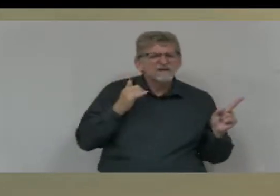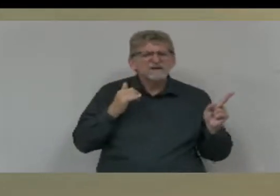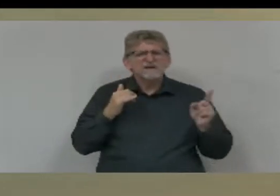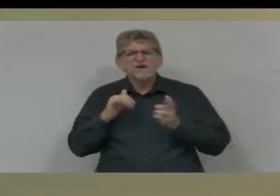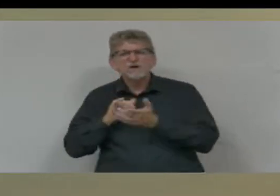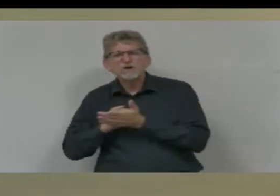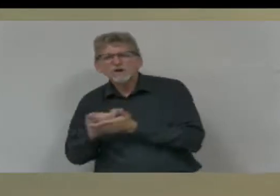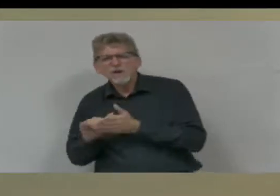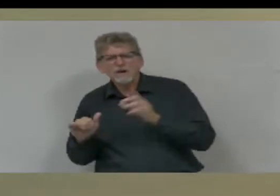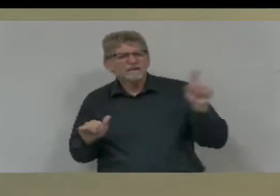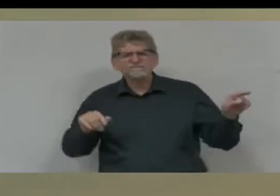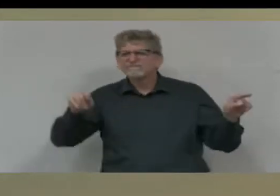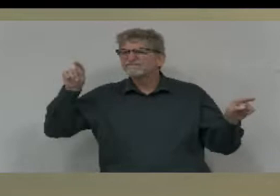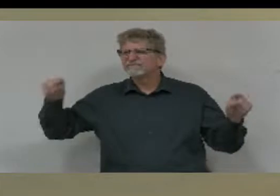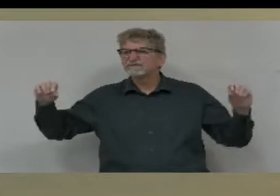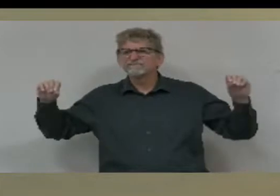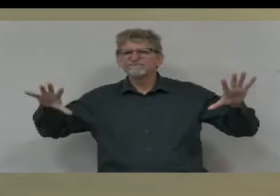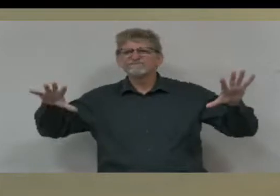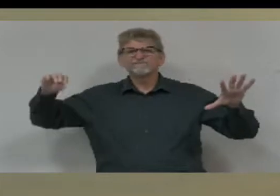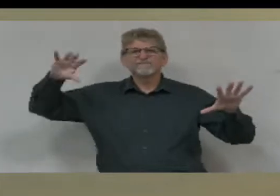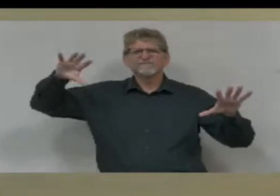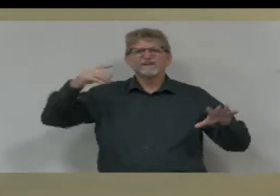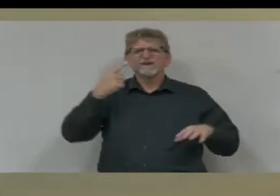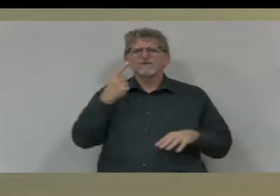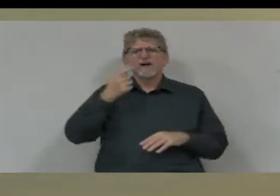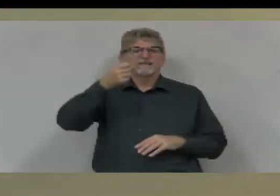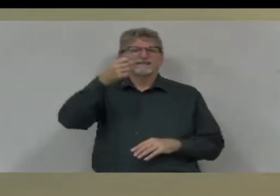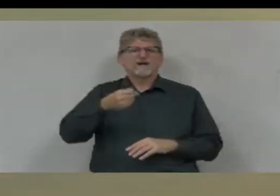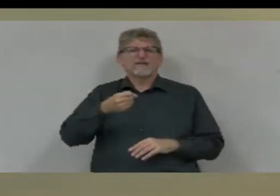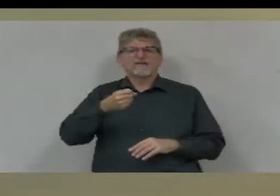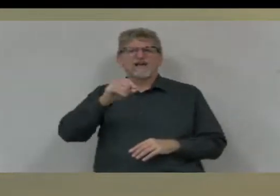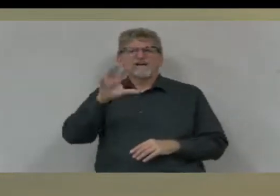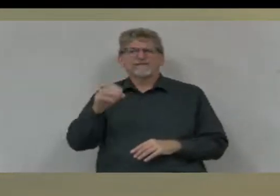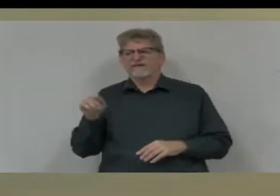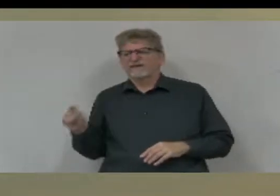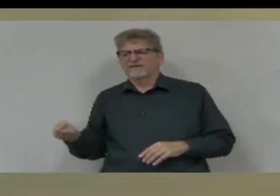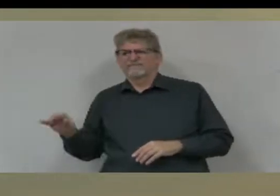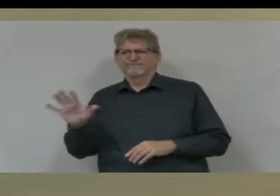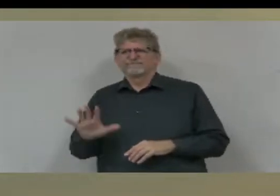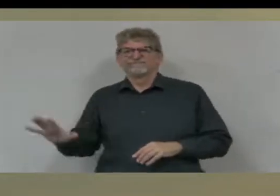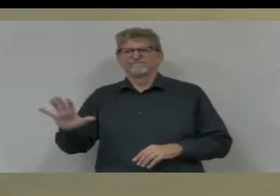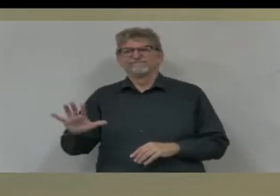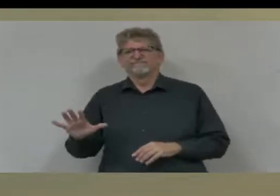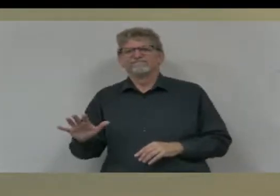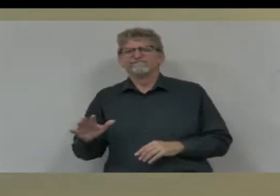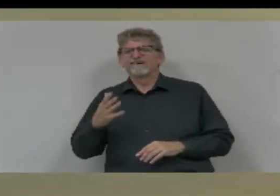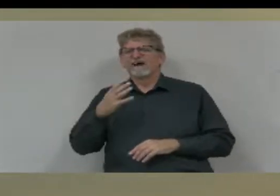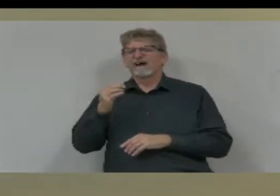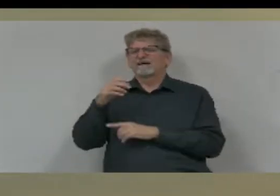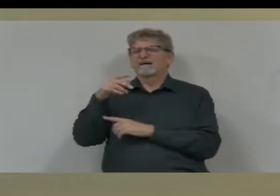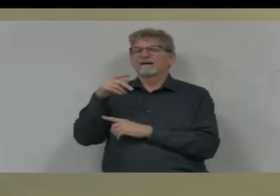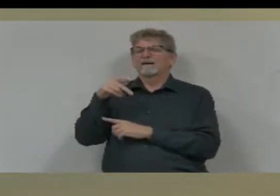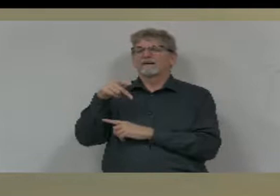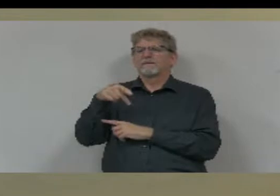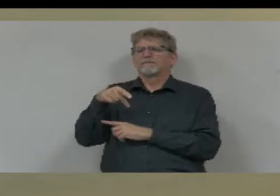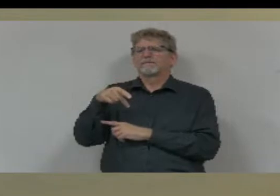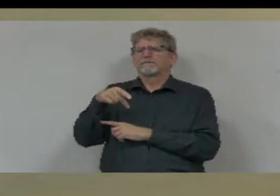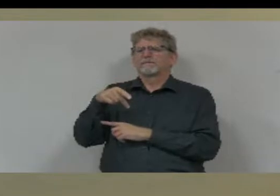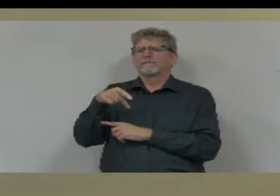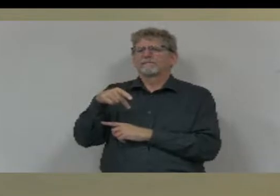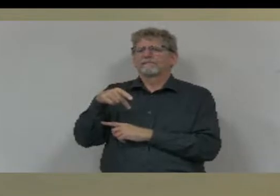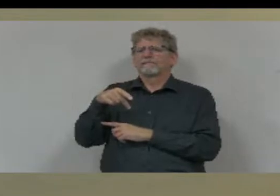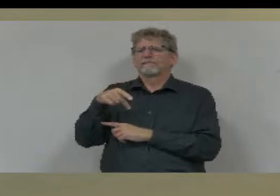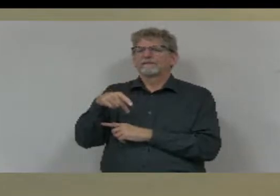variant, and a P2 variant, which is not the main one. The P1 is the Brazilian variant, but P2 is kind of like a cousin